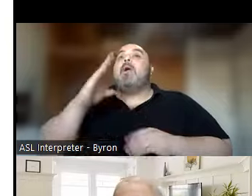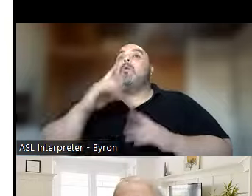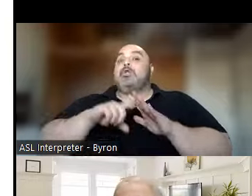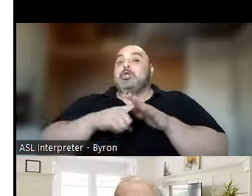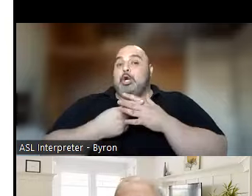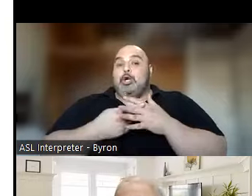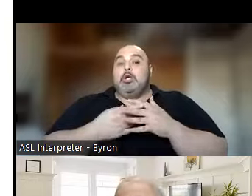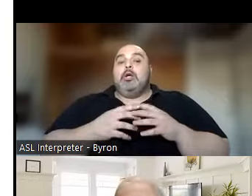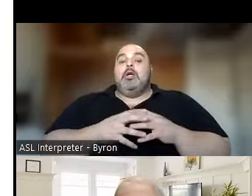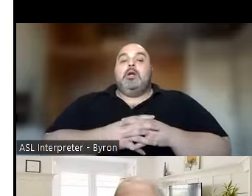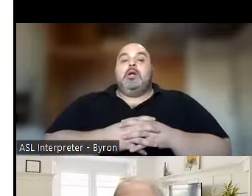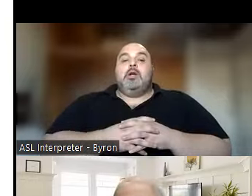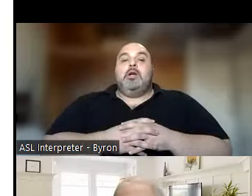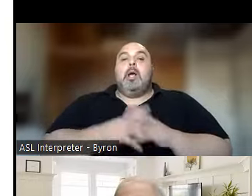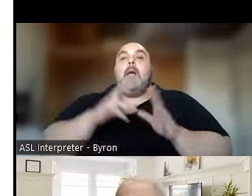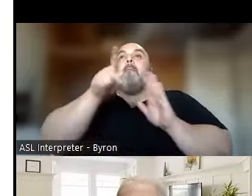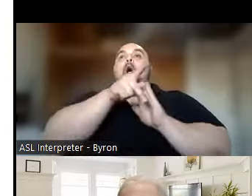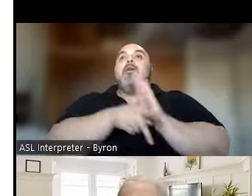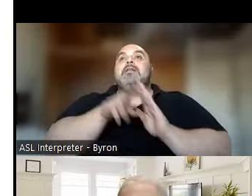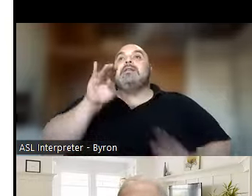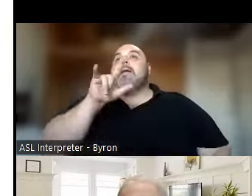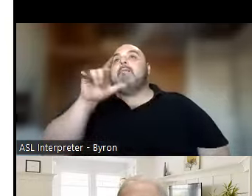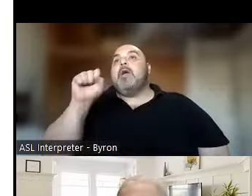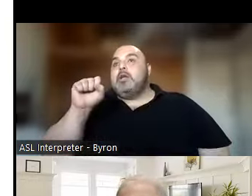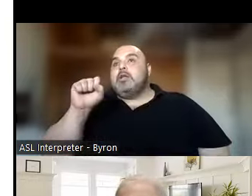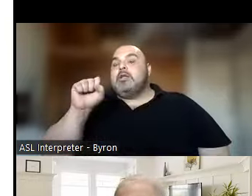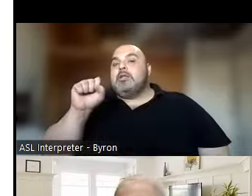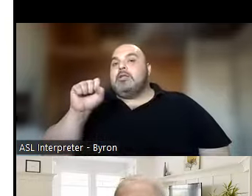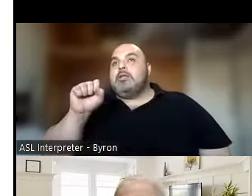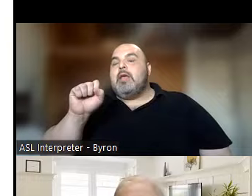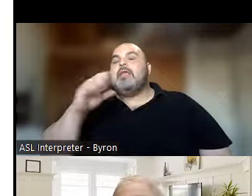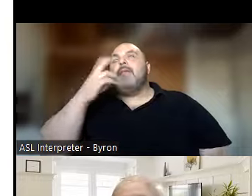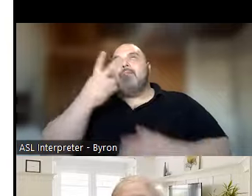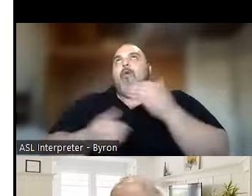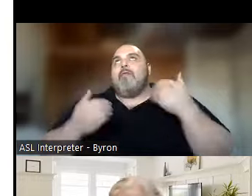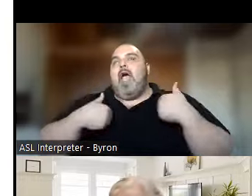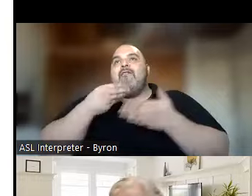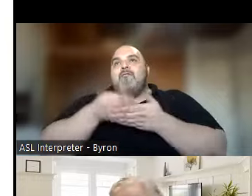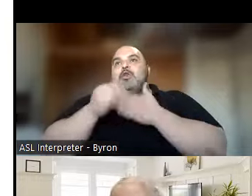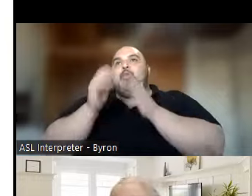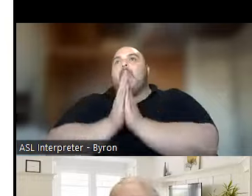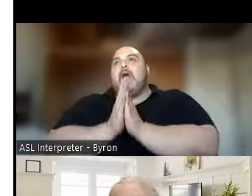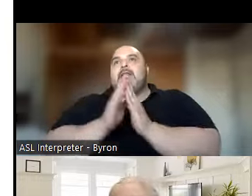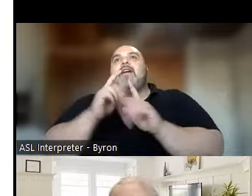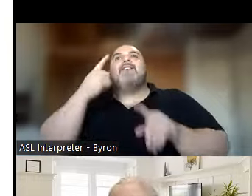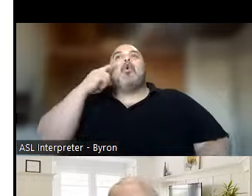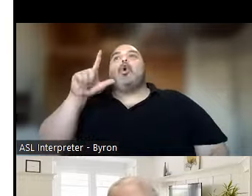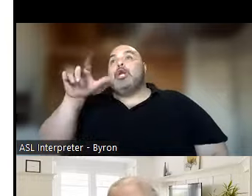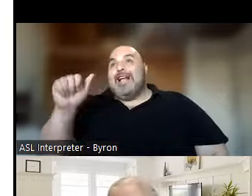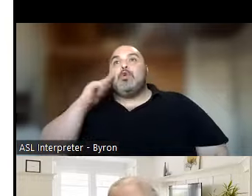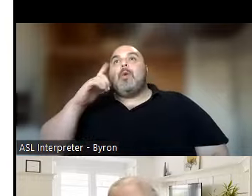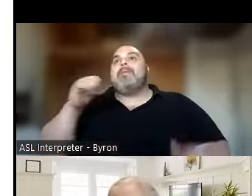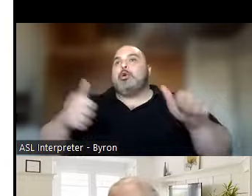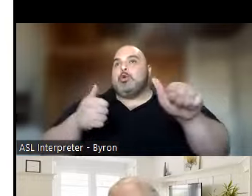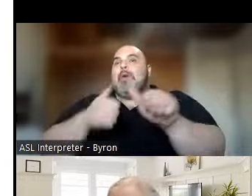the policy bills, and actually they both have budget requests too, that Alzheimer's Los Angeles is going to be pursuing this